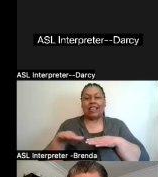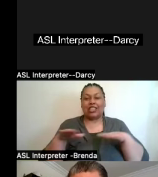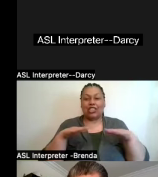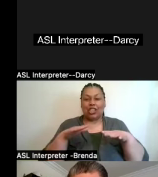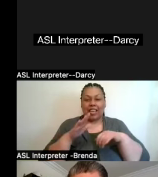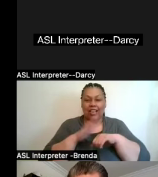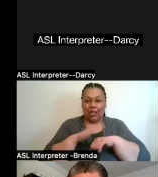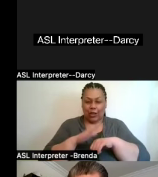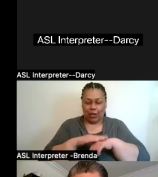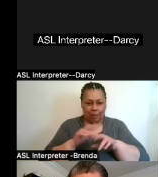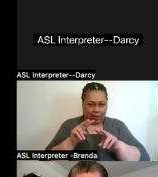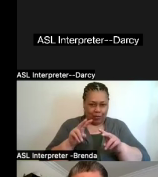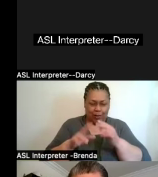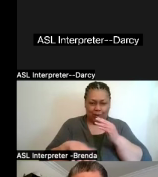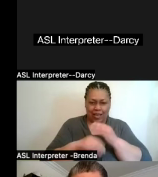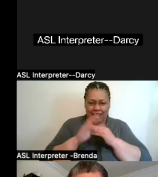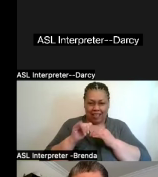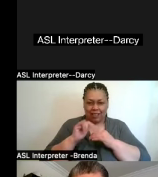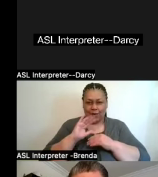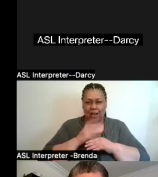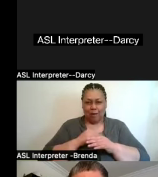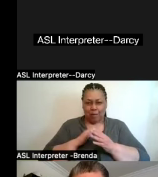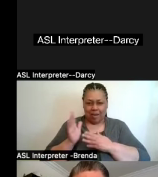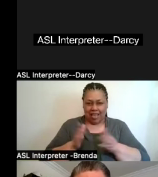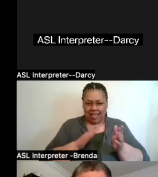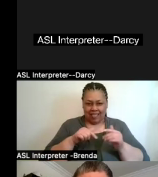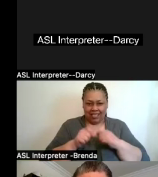to our comm plan this year.